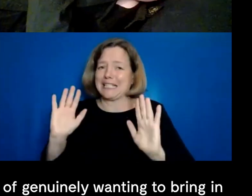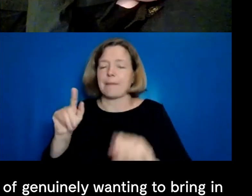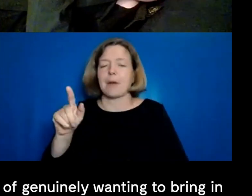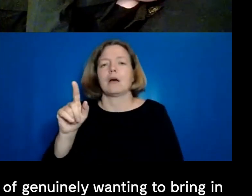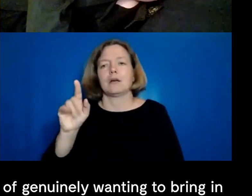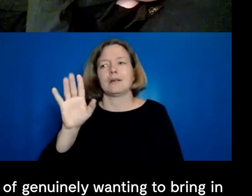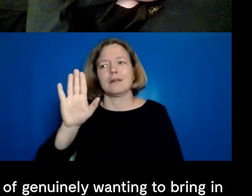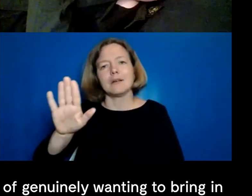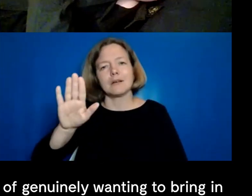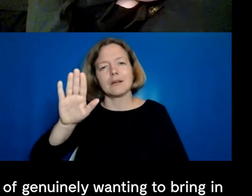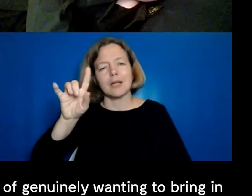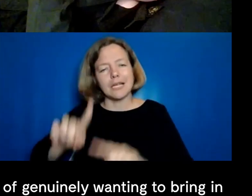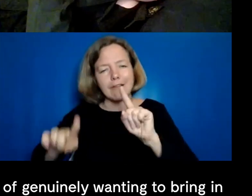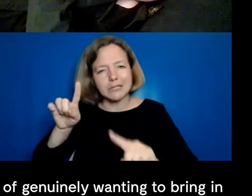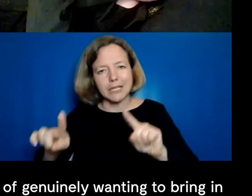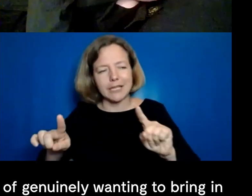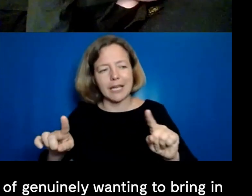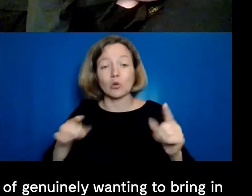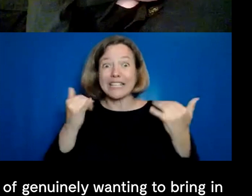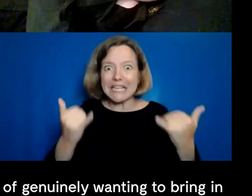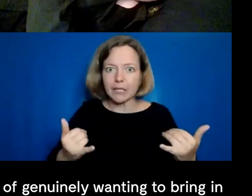of genuinely wanting to bring in